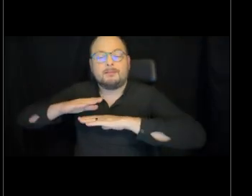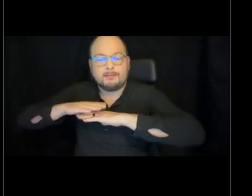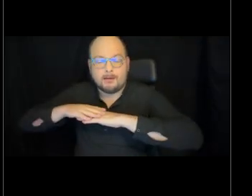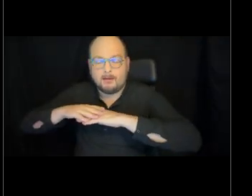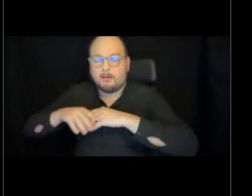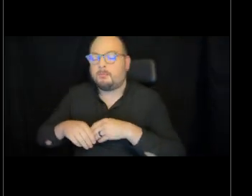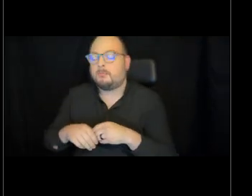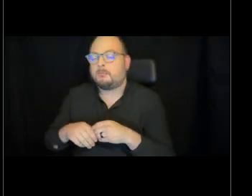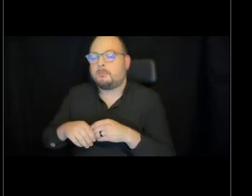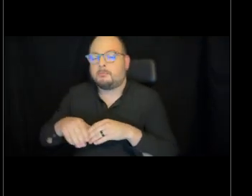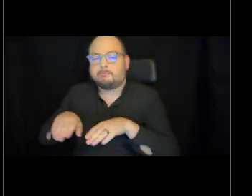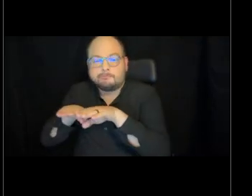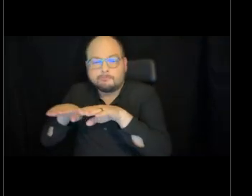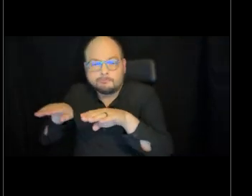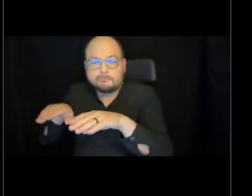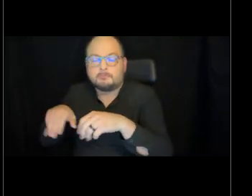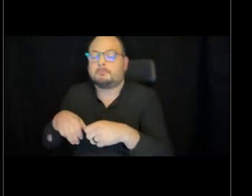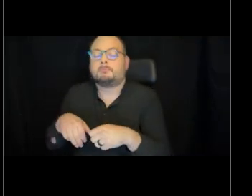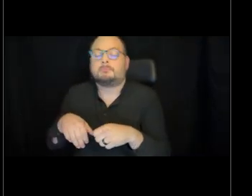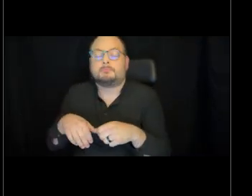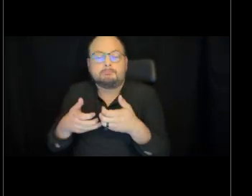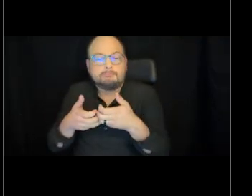and walls.